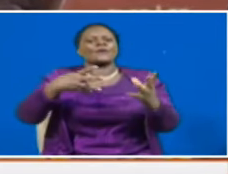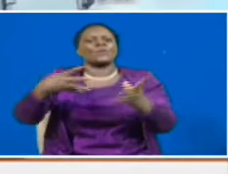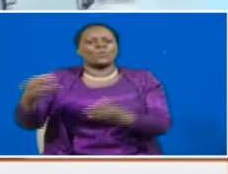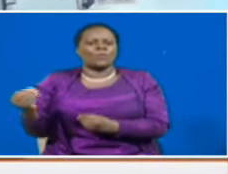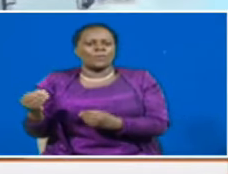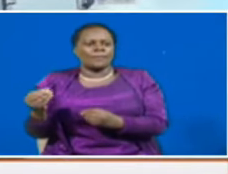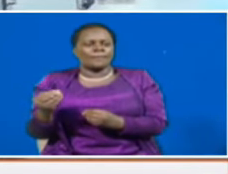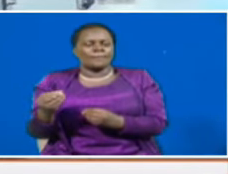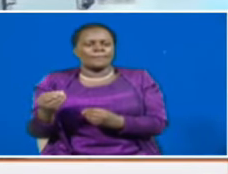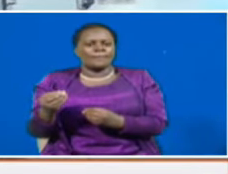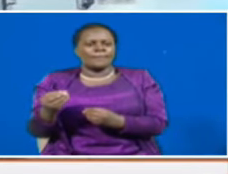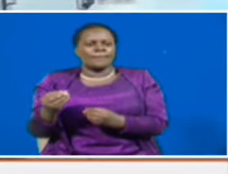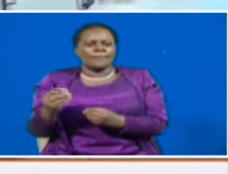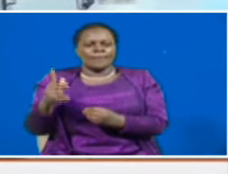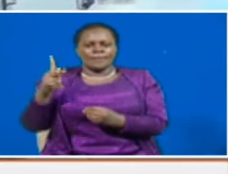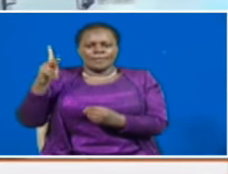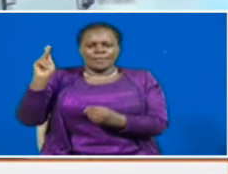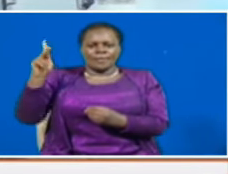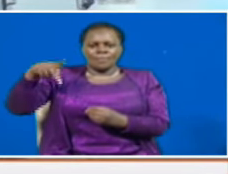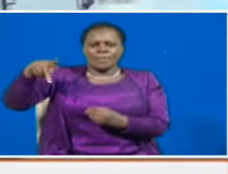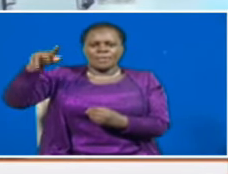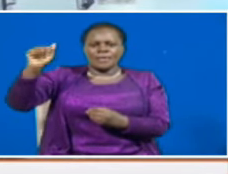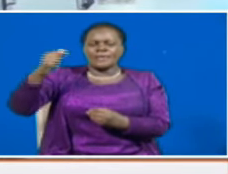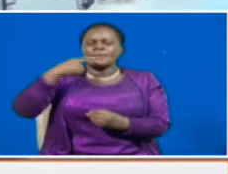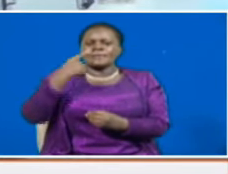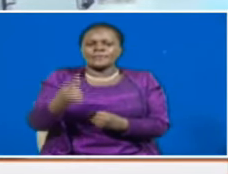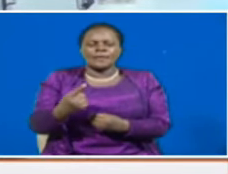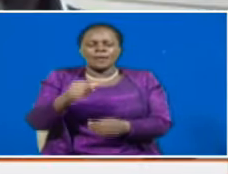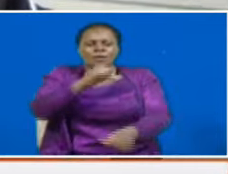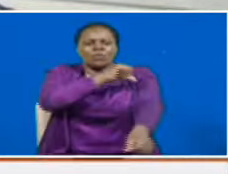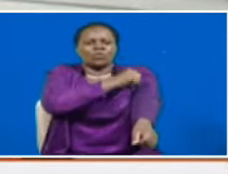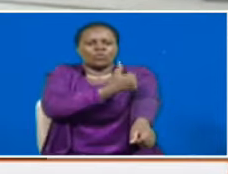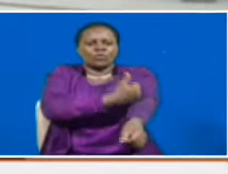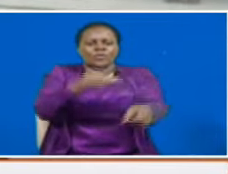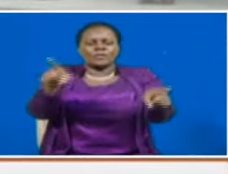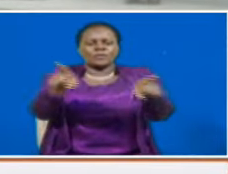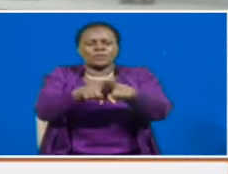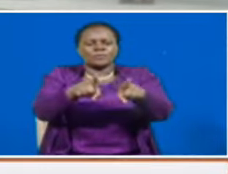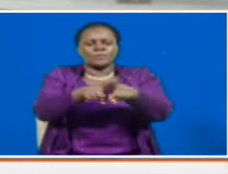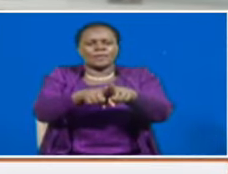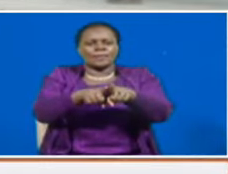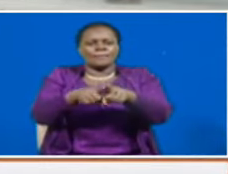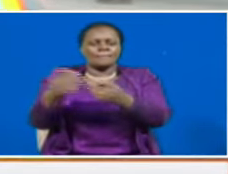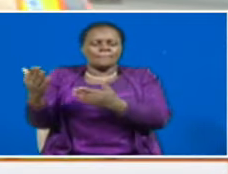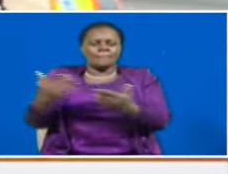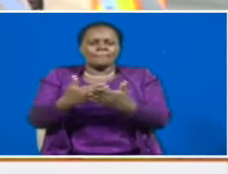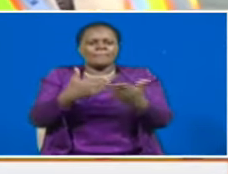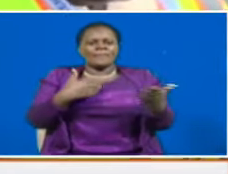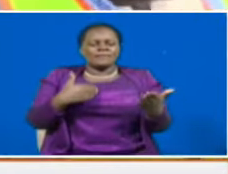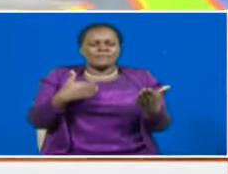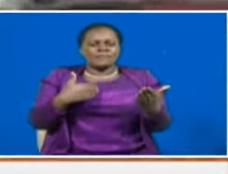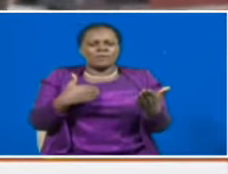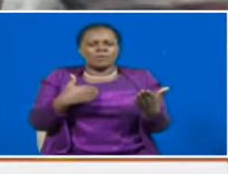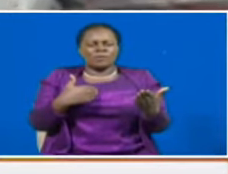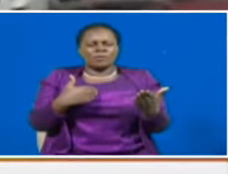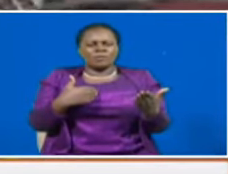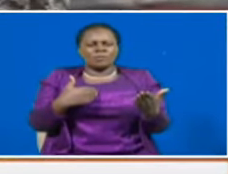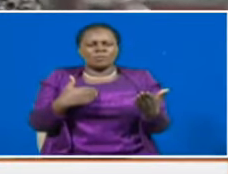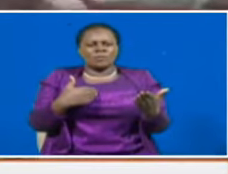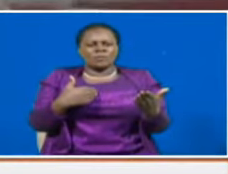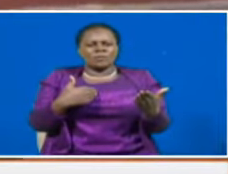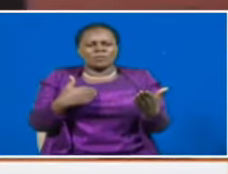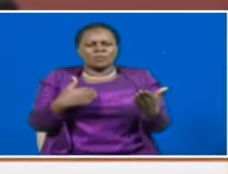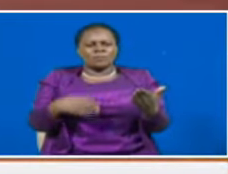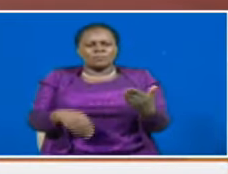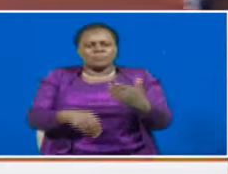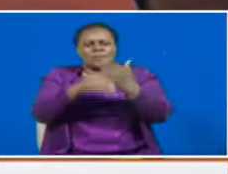the Cape. The KPA MDA further revealed that the authority would also be importing four rubber tire gantry cranes that would further